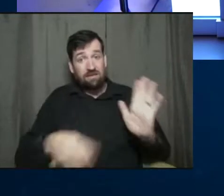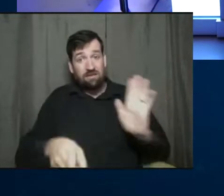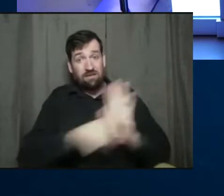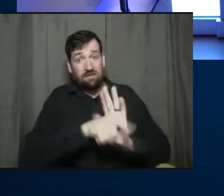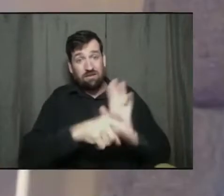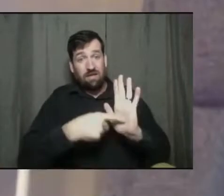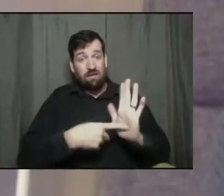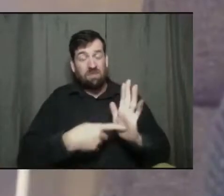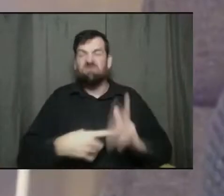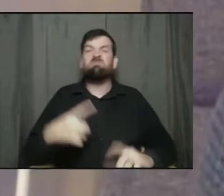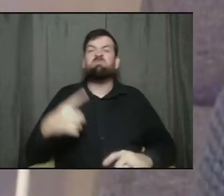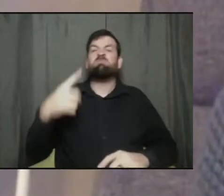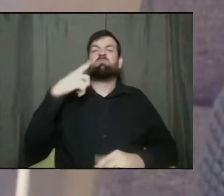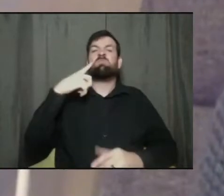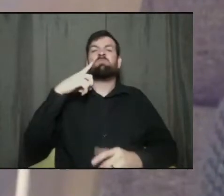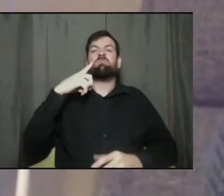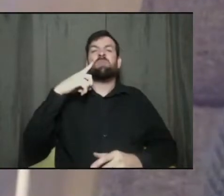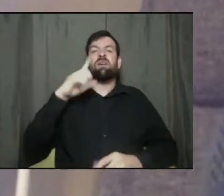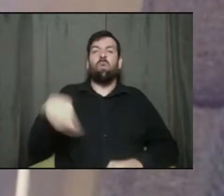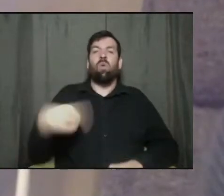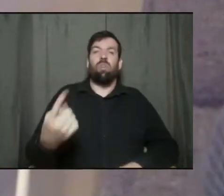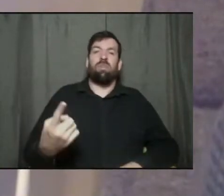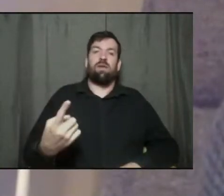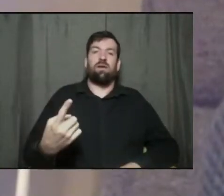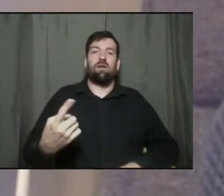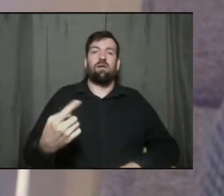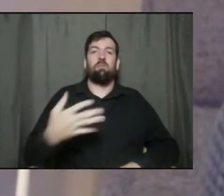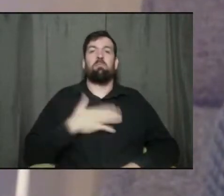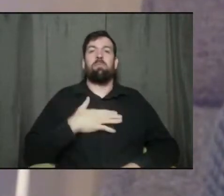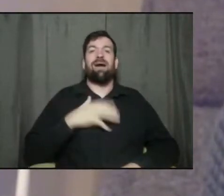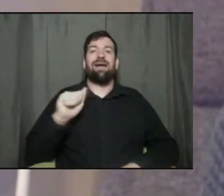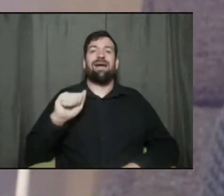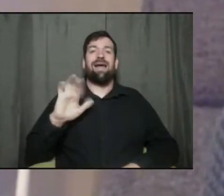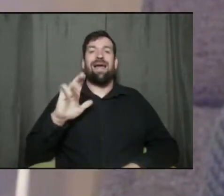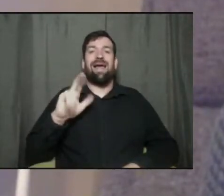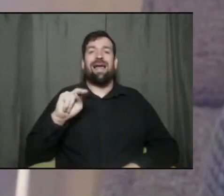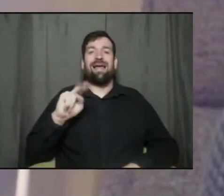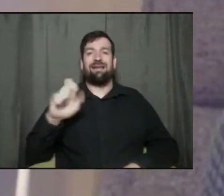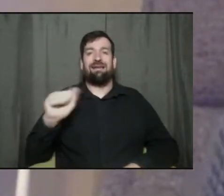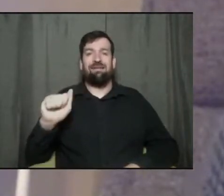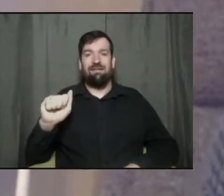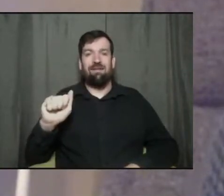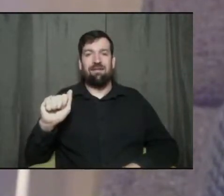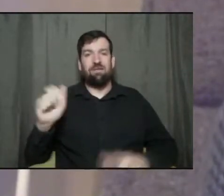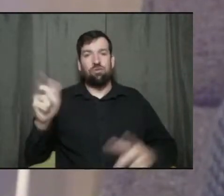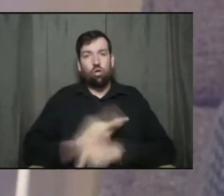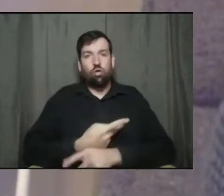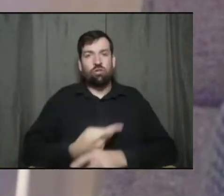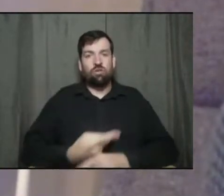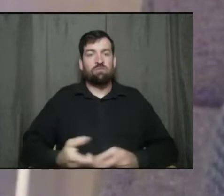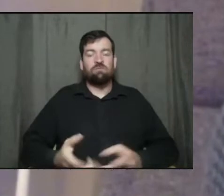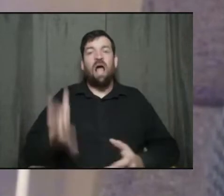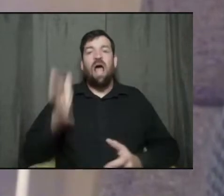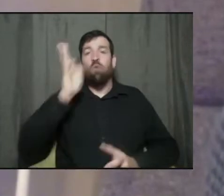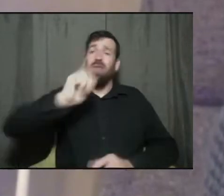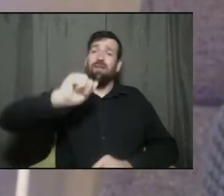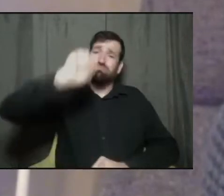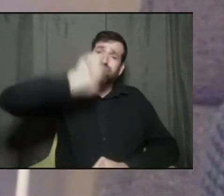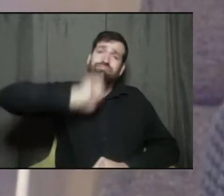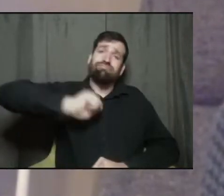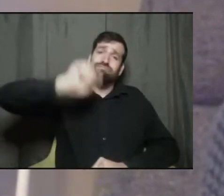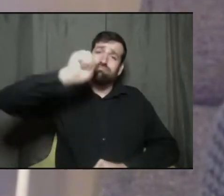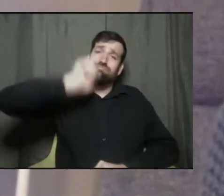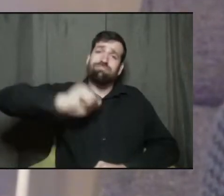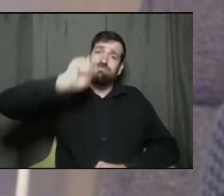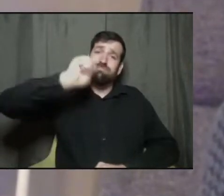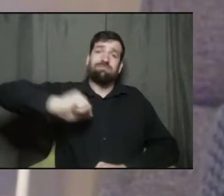Really, the only side effect I've had is my acne has gotten worse. And I will deal with that every day if it means I get the